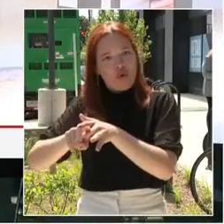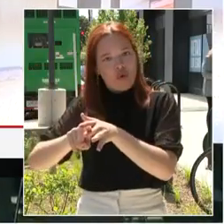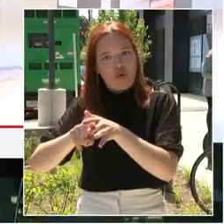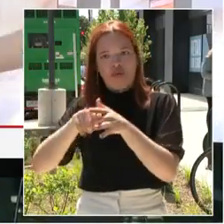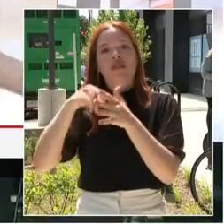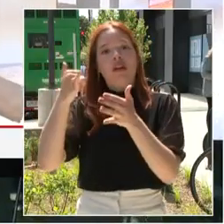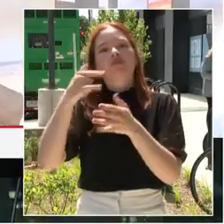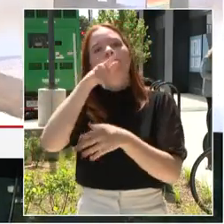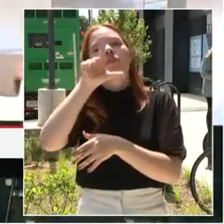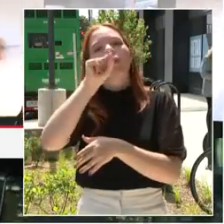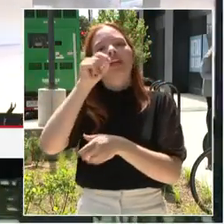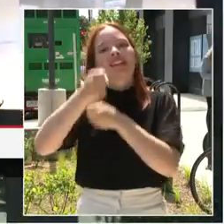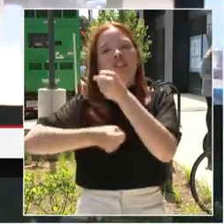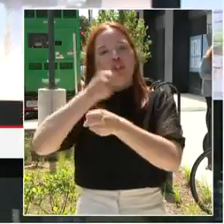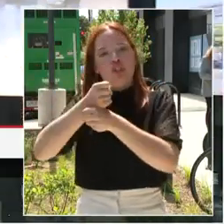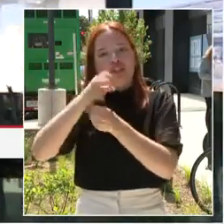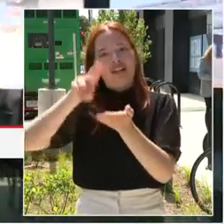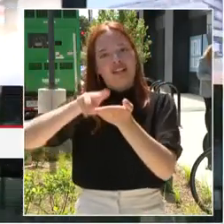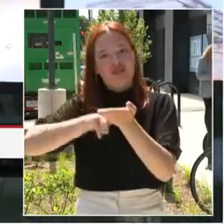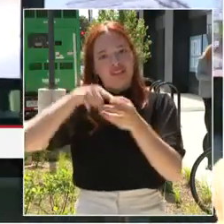Deputy Mayor Keith Anderson.